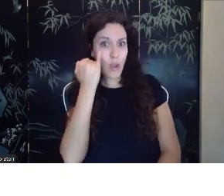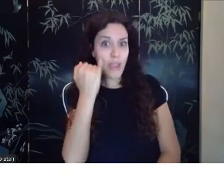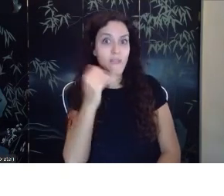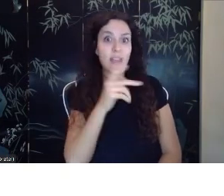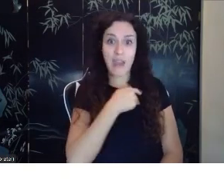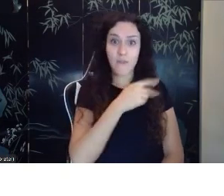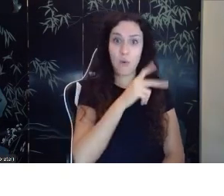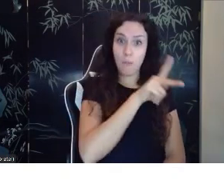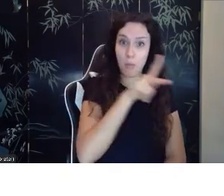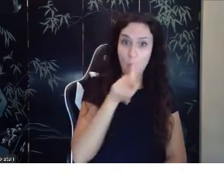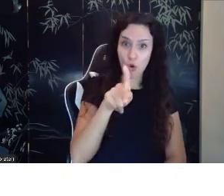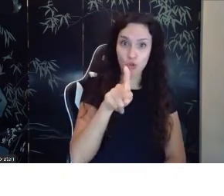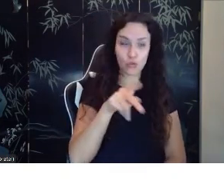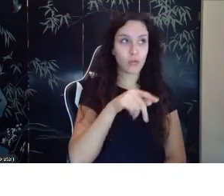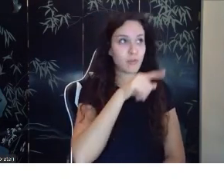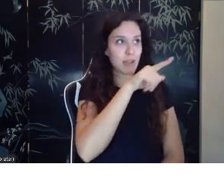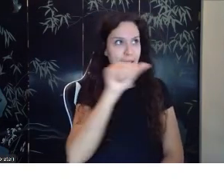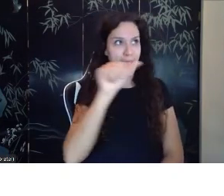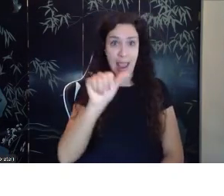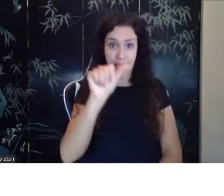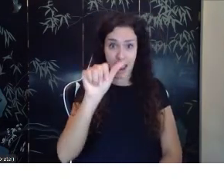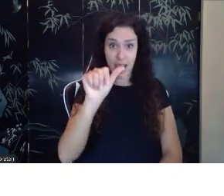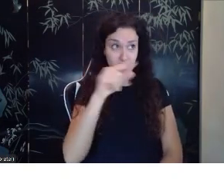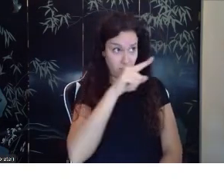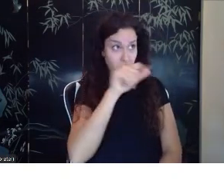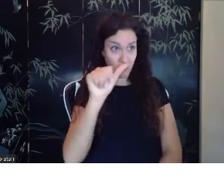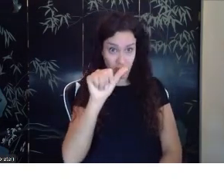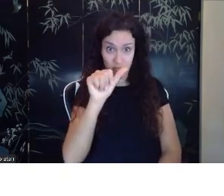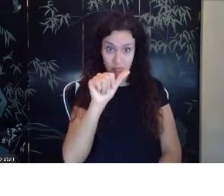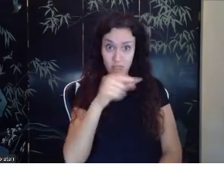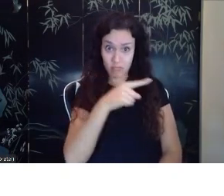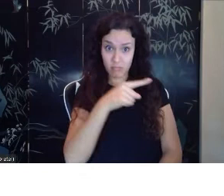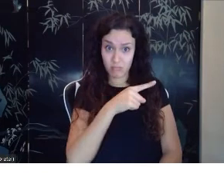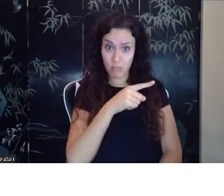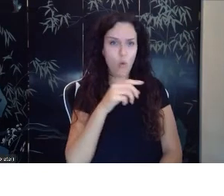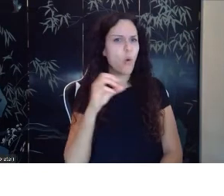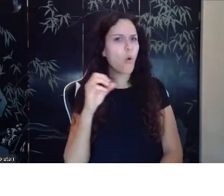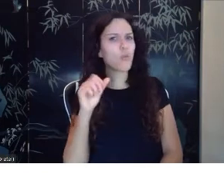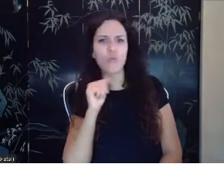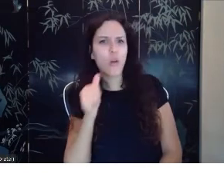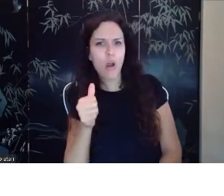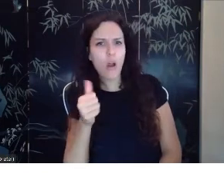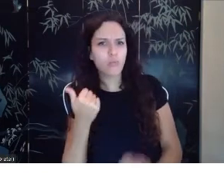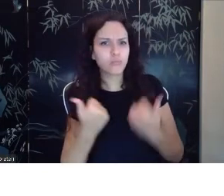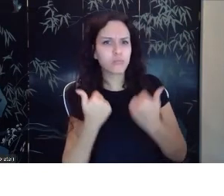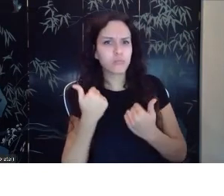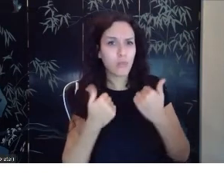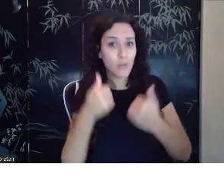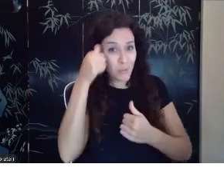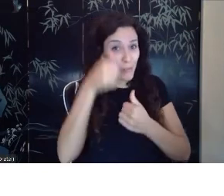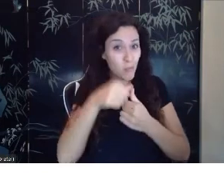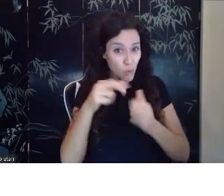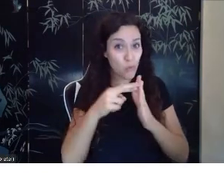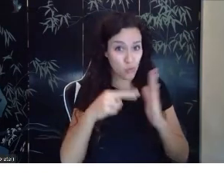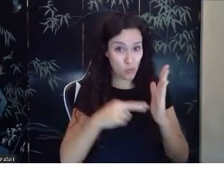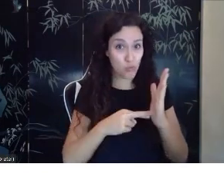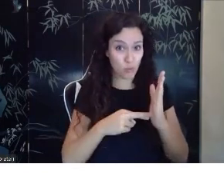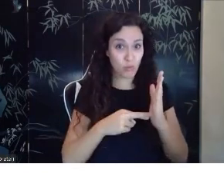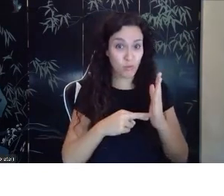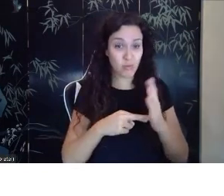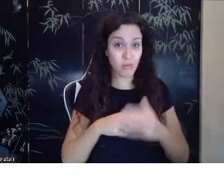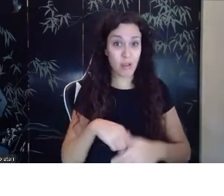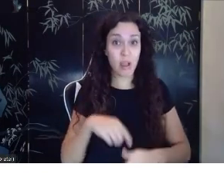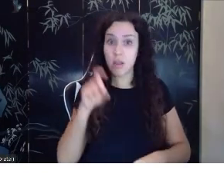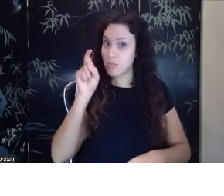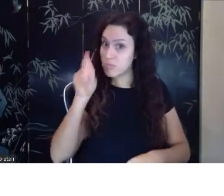are proportional or not. Let's look at A. Is A proportional or not? There are things that, the rules that